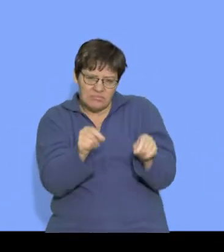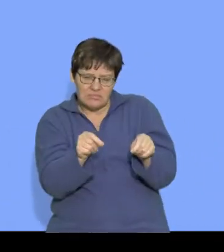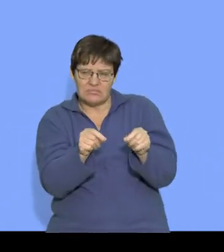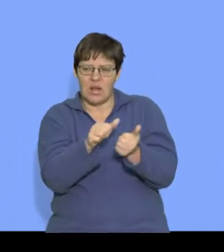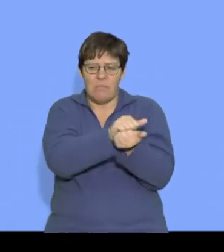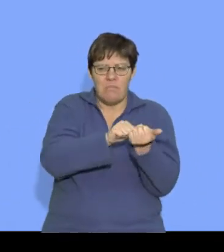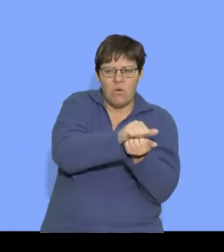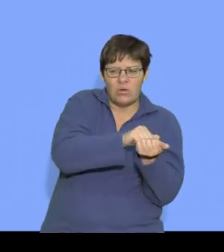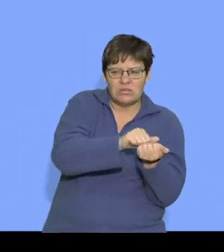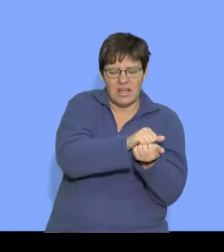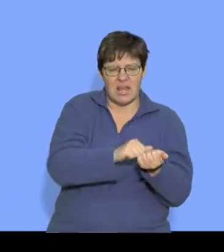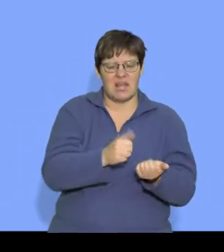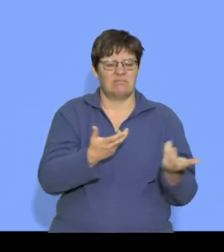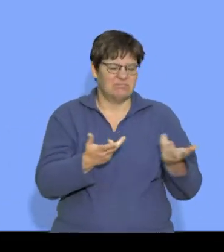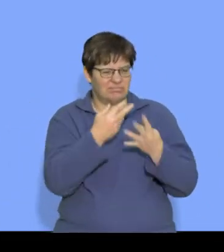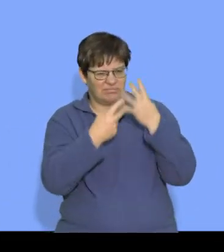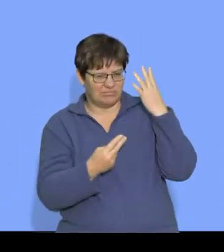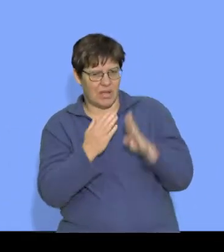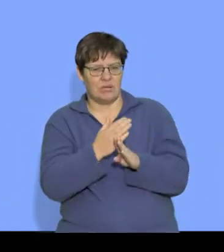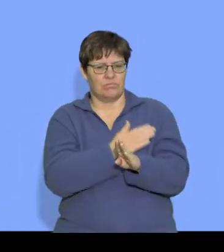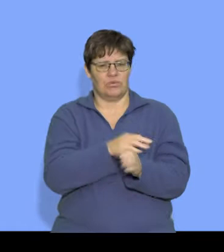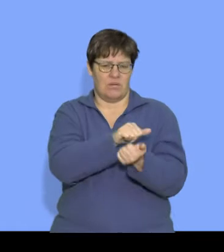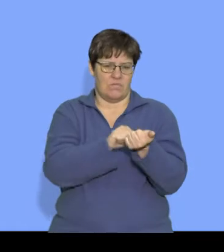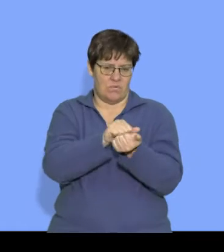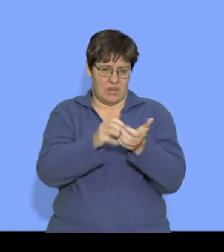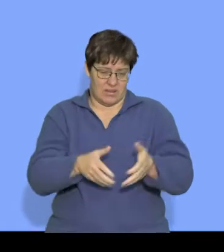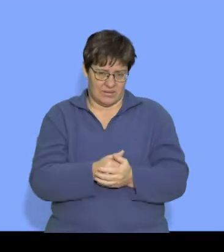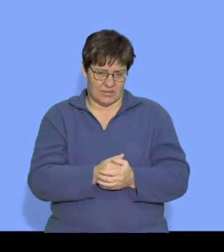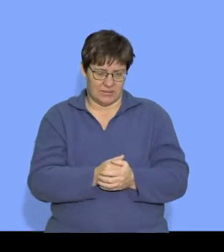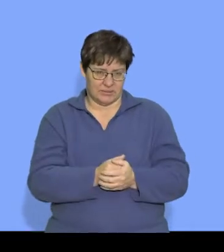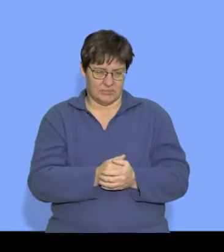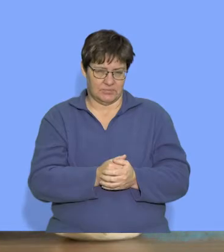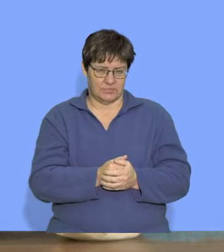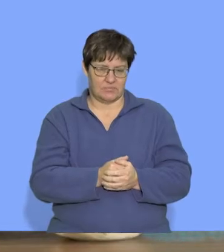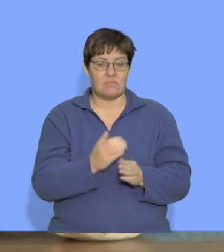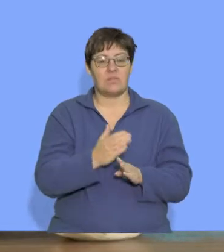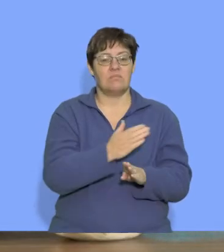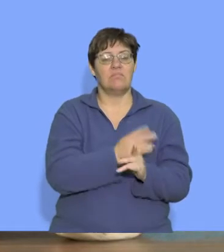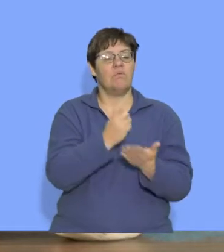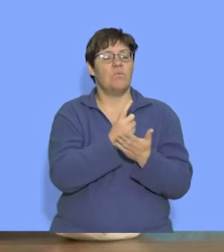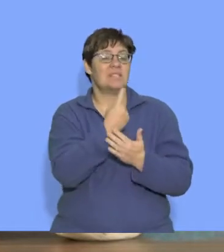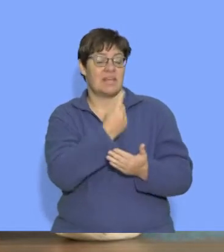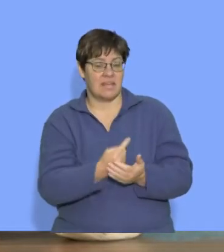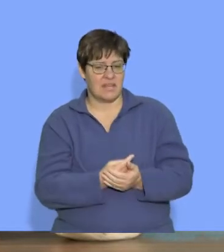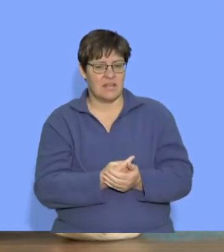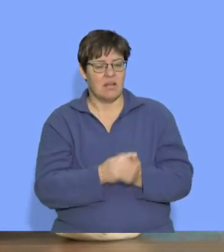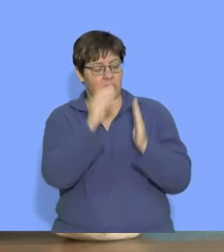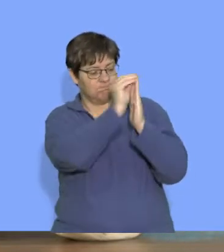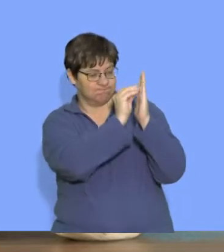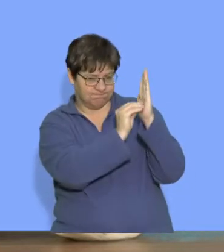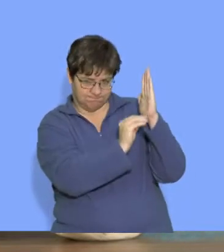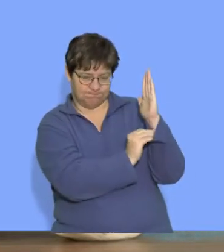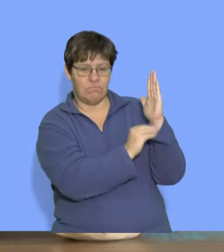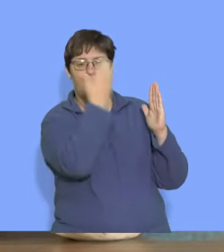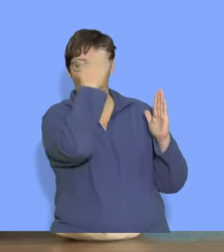your molars, and your premolars. And that's an overview of the important terms. So as I always mention, it's important that you make note of these